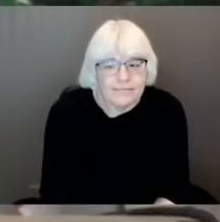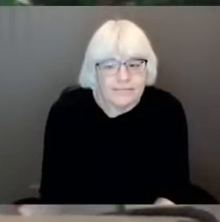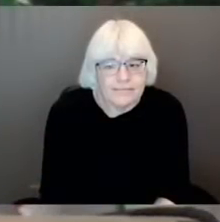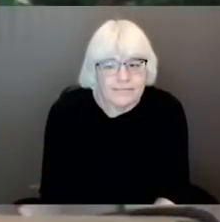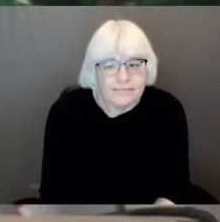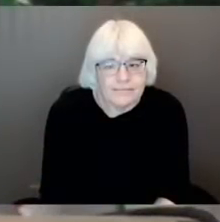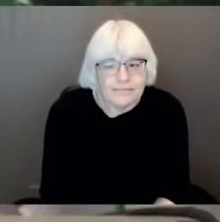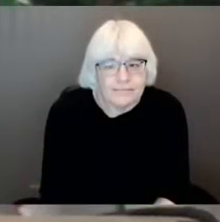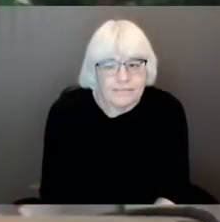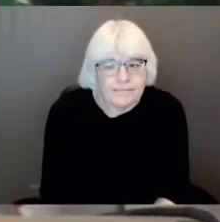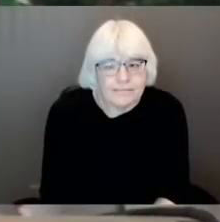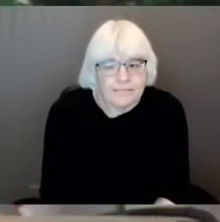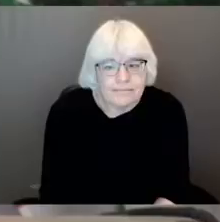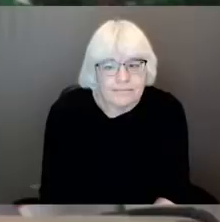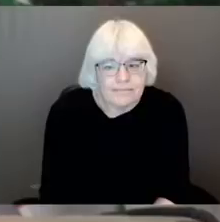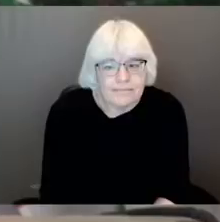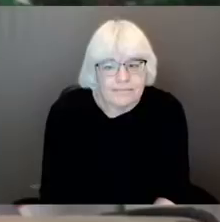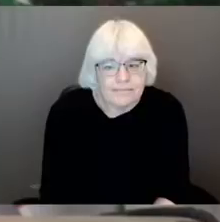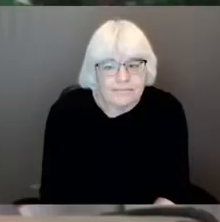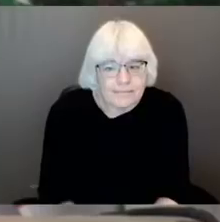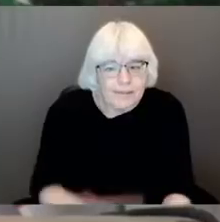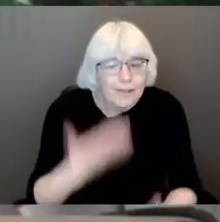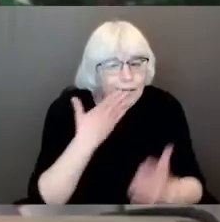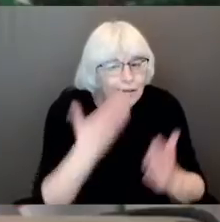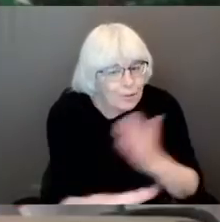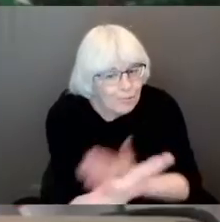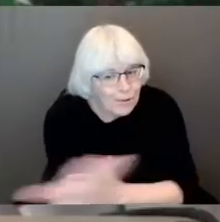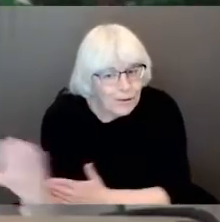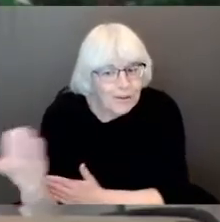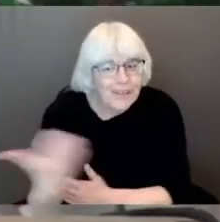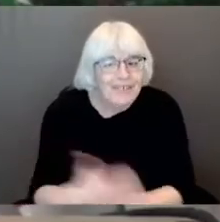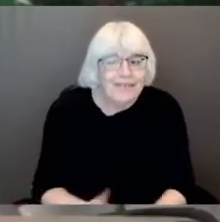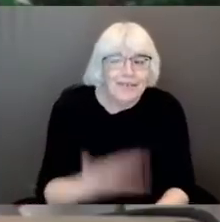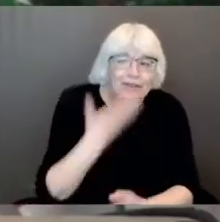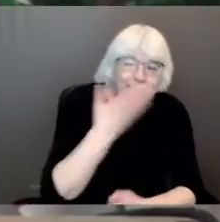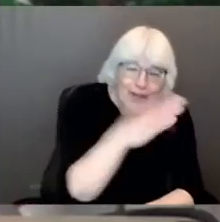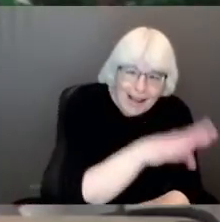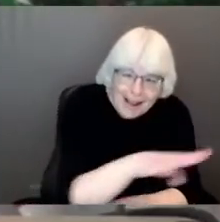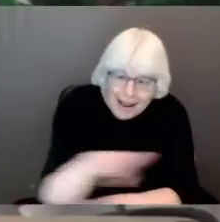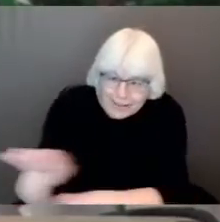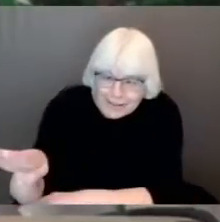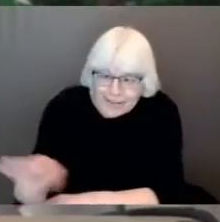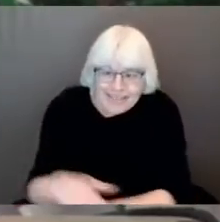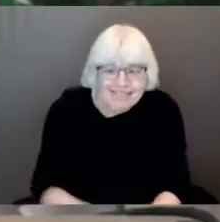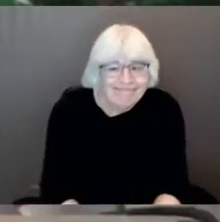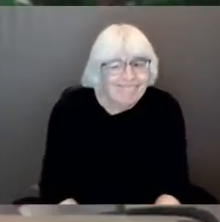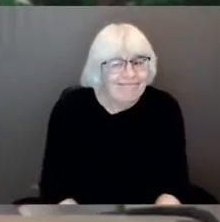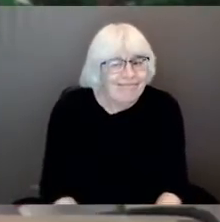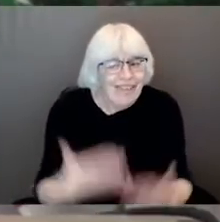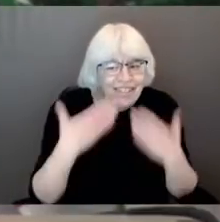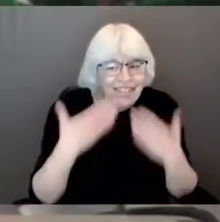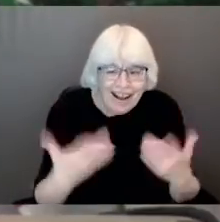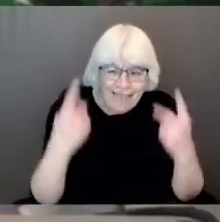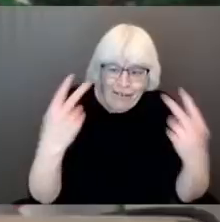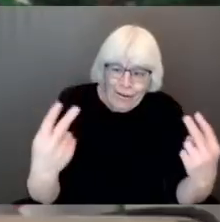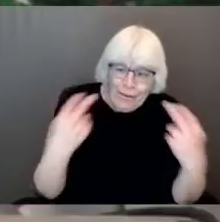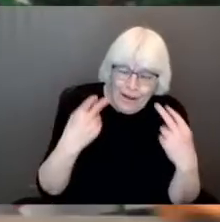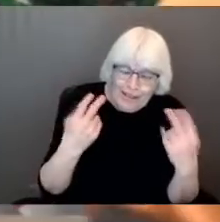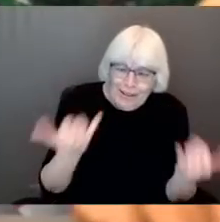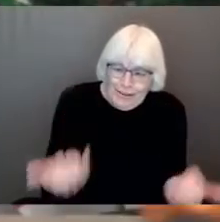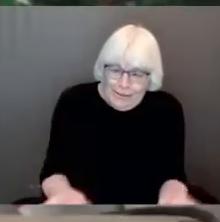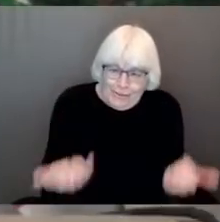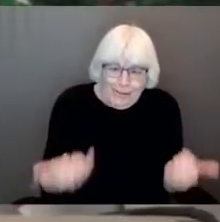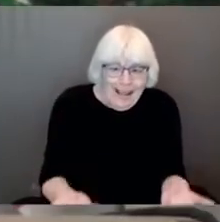Uh, Good morning, or good afternoon. Thank you for joining us today. As always, I am joined by